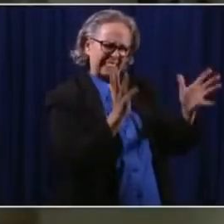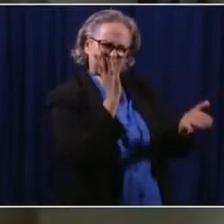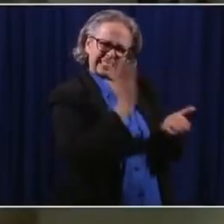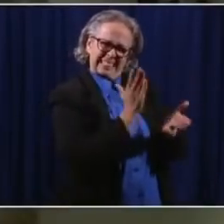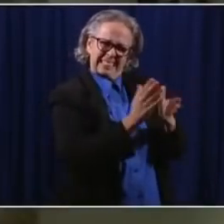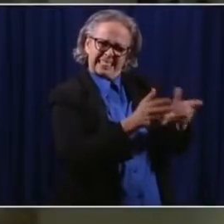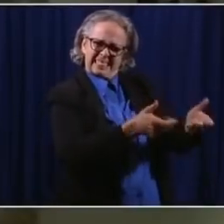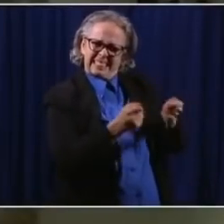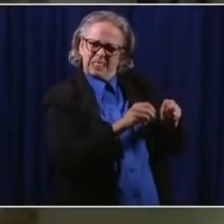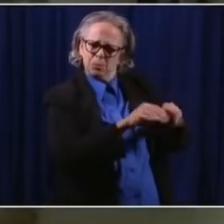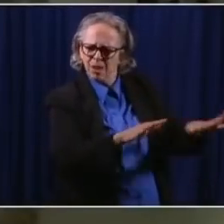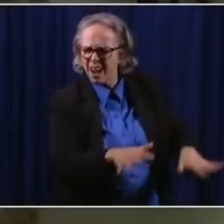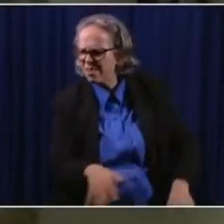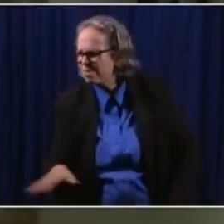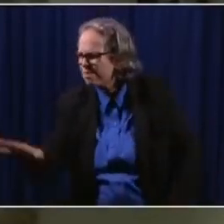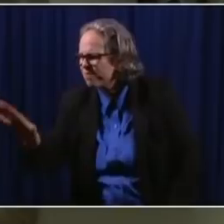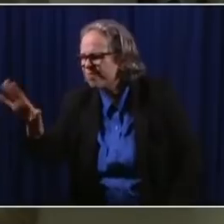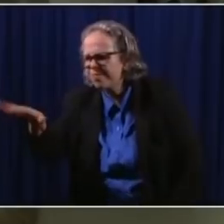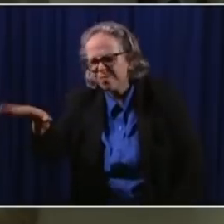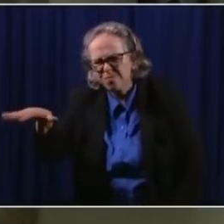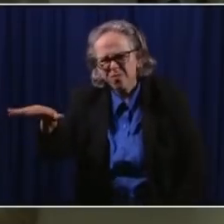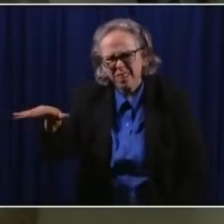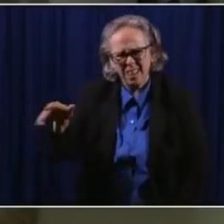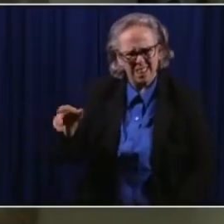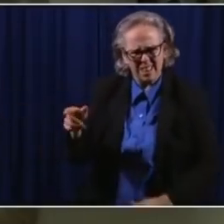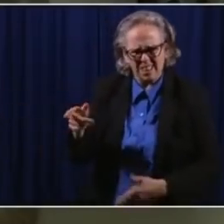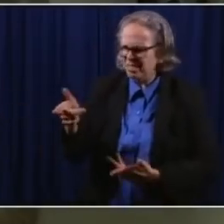And talk to me a little bit about